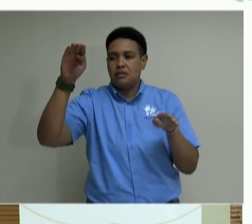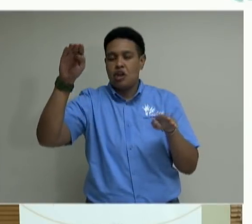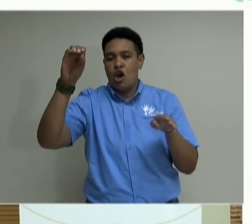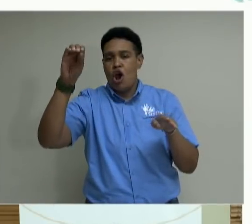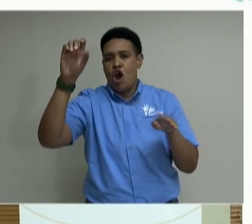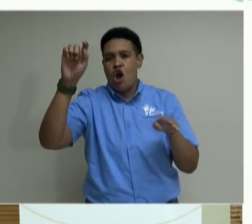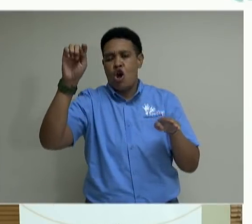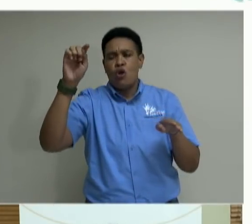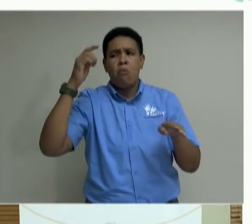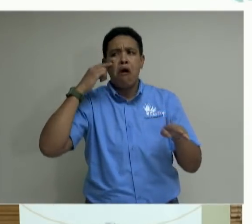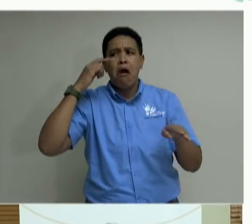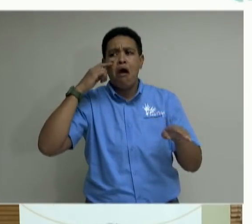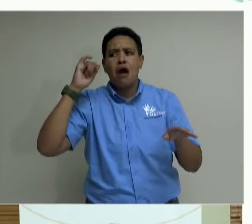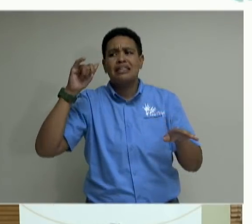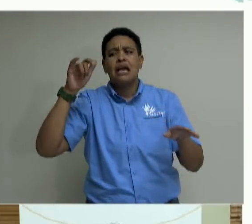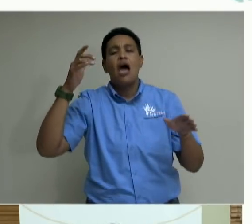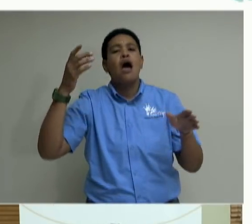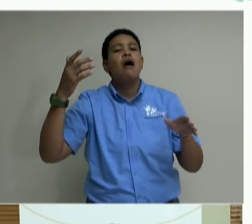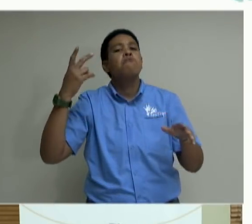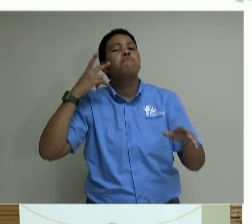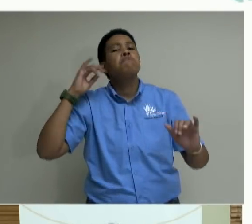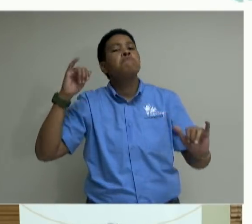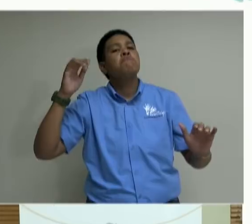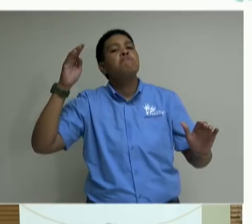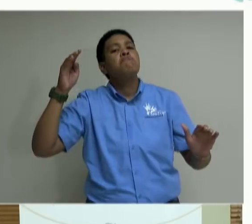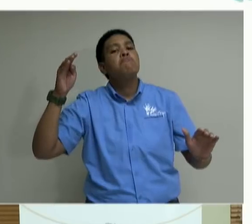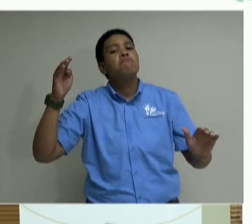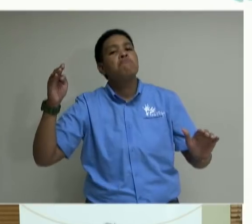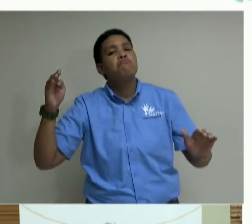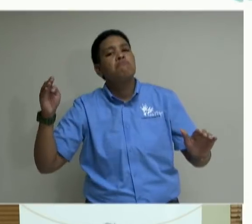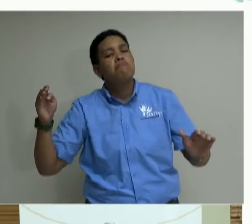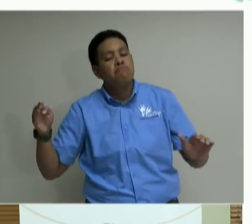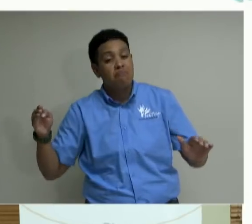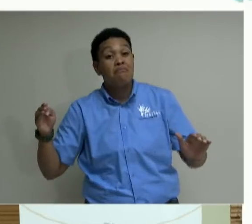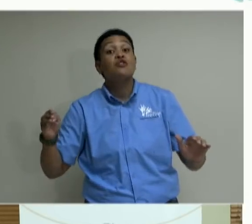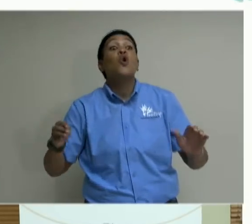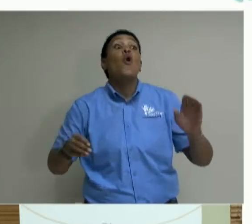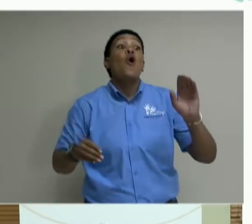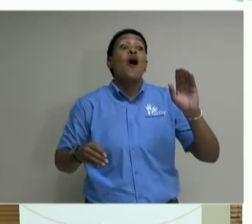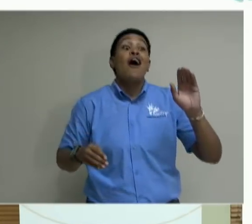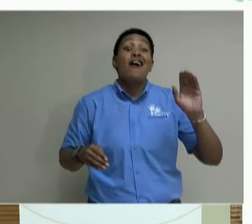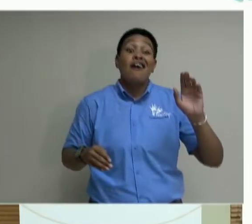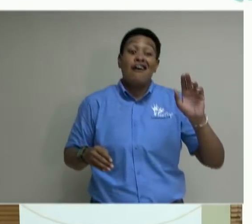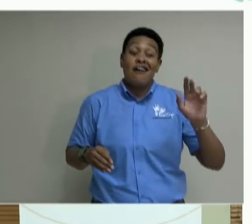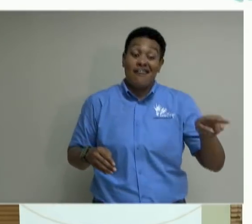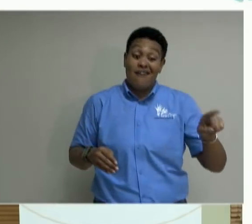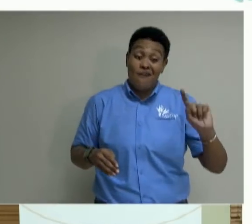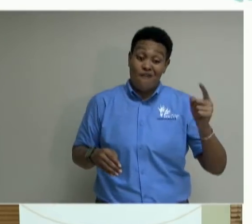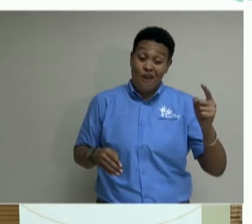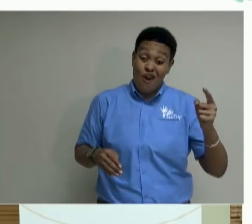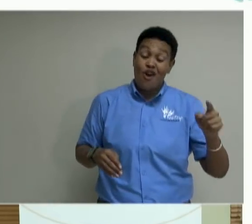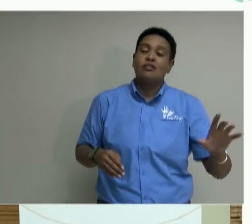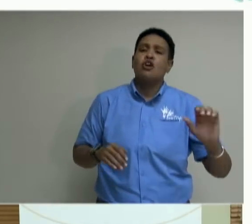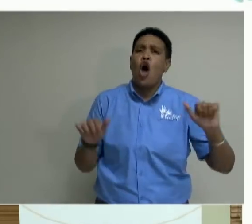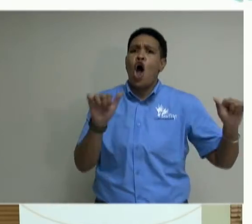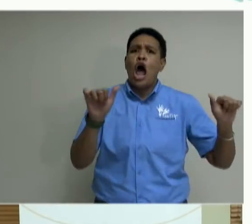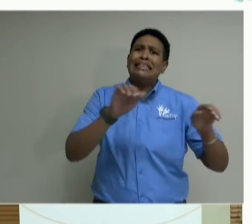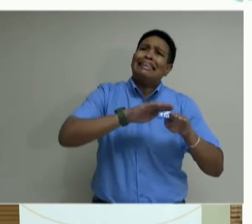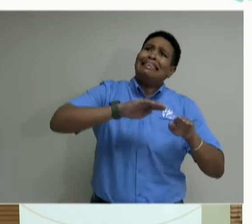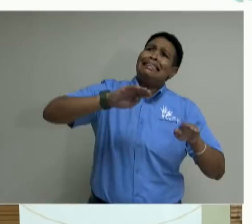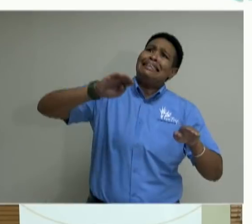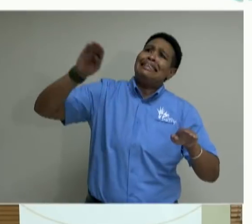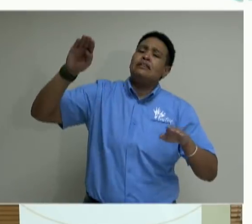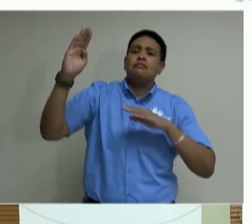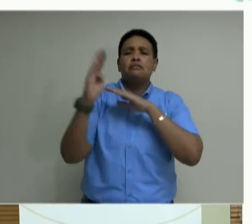been consistently trending downwards. Now, I just want to say that the epidemiological curves gives us